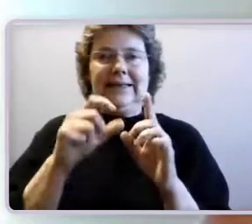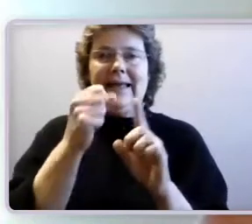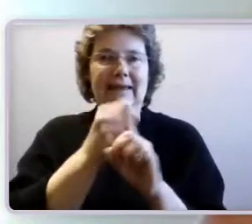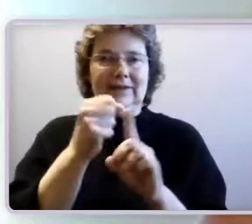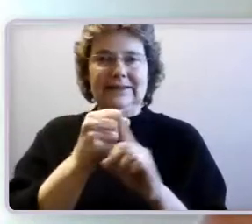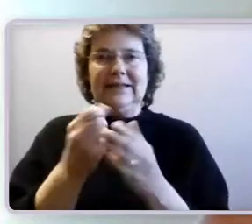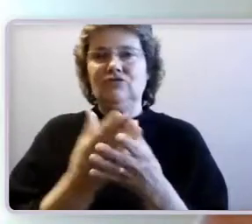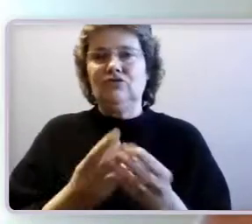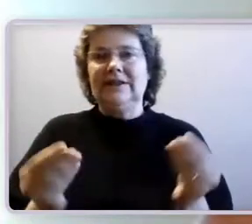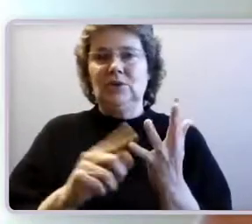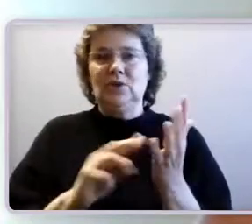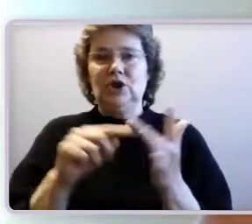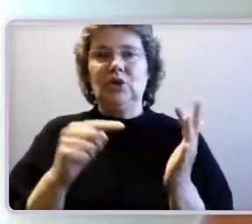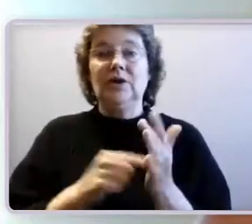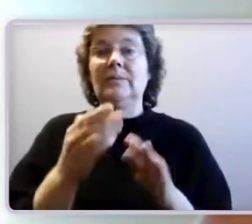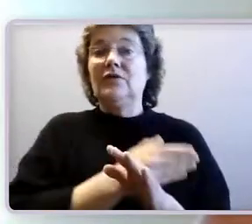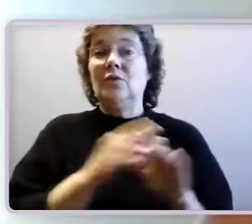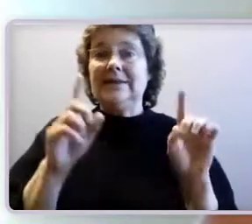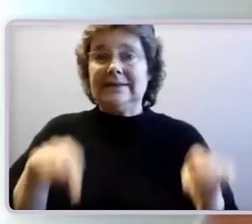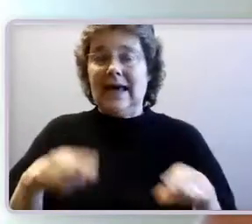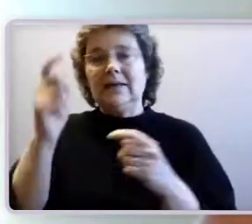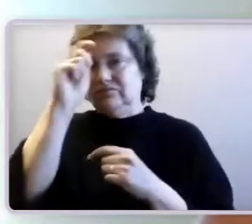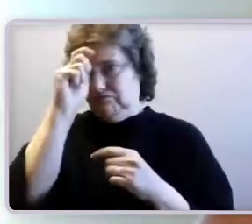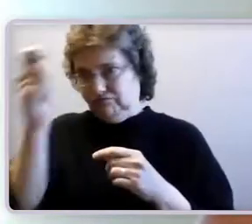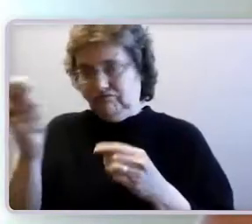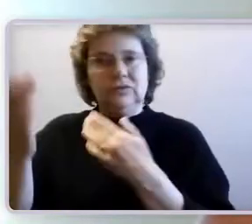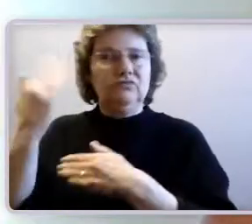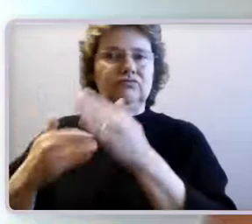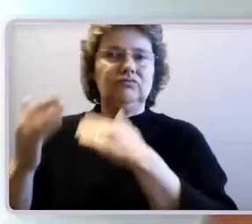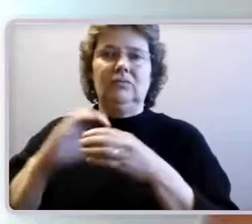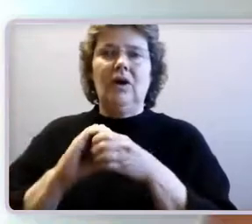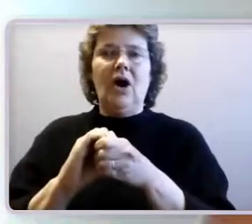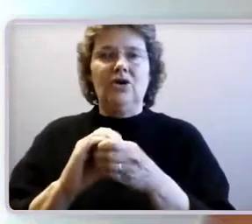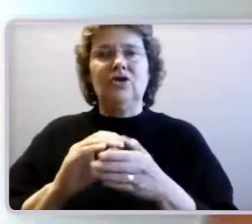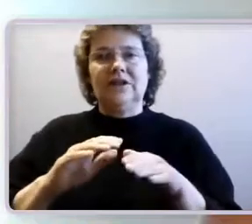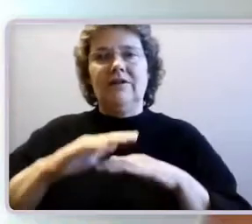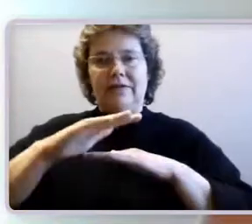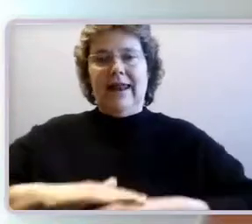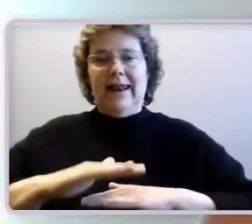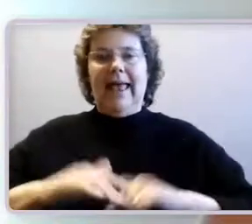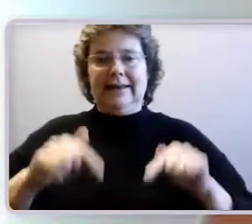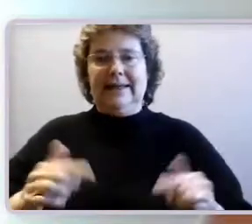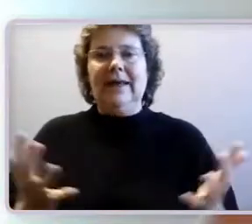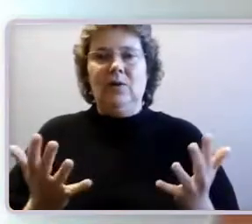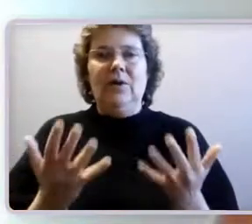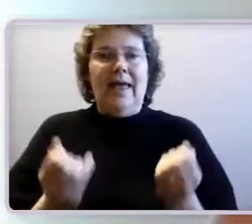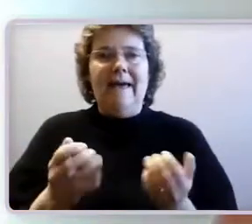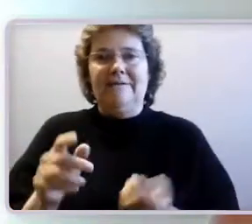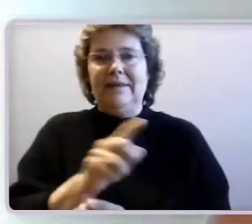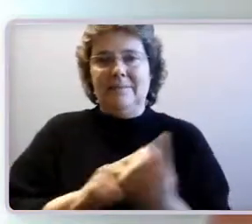to acknowledge the traditional owners of the land on which we met and pay my respect to their elders, past, present, and emerging.